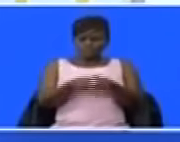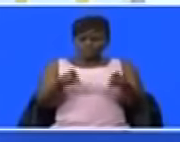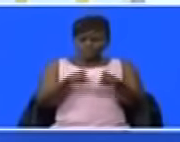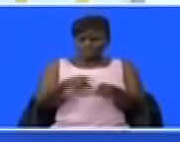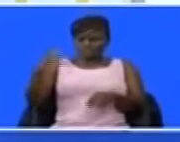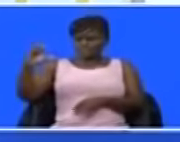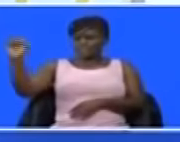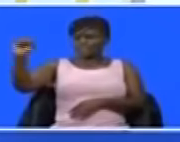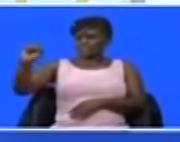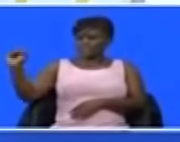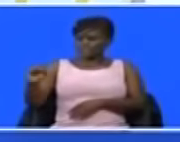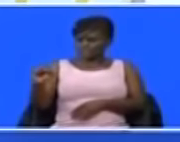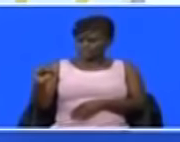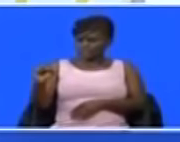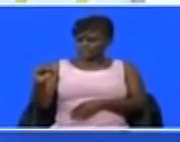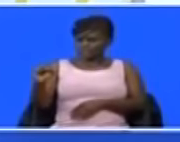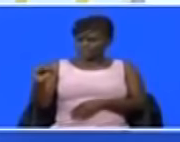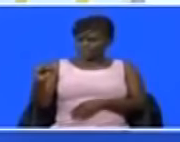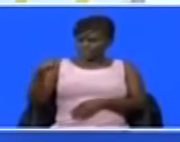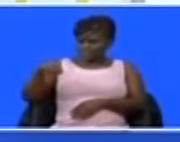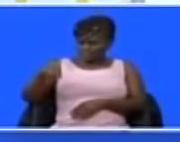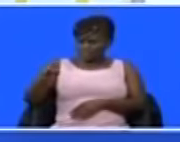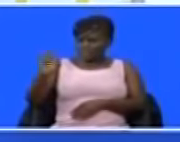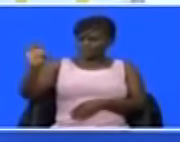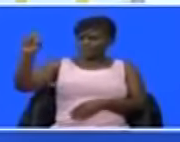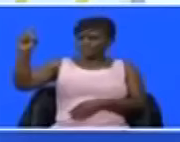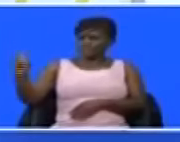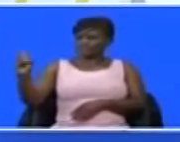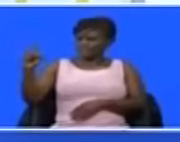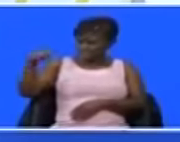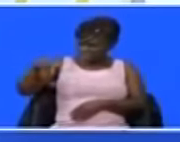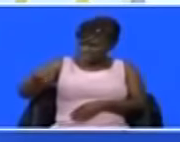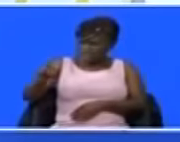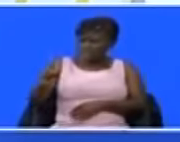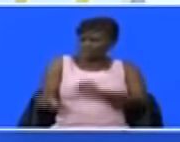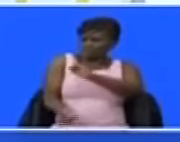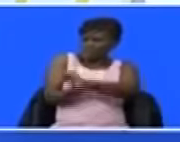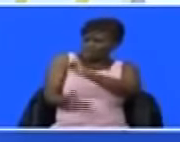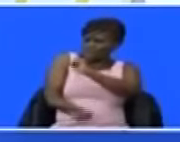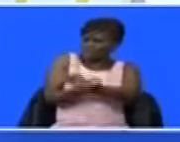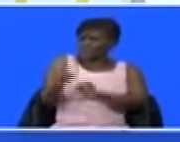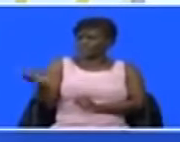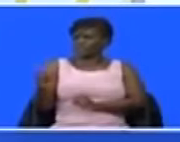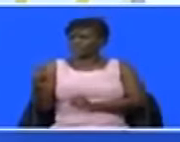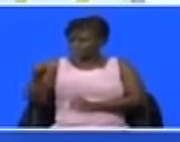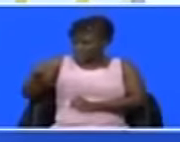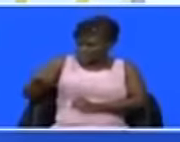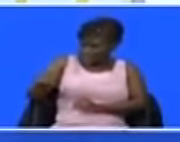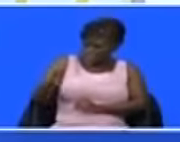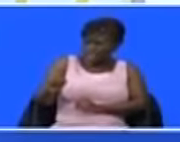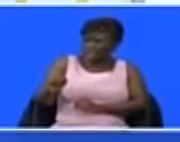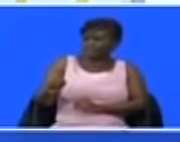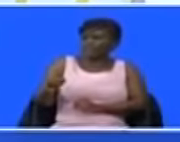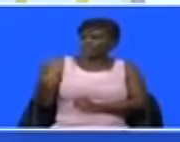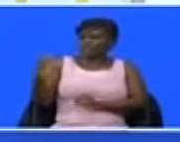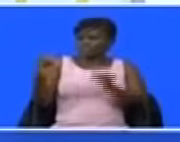cabinet secretaries, as you know, are the executive. They are the ones who advise the president. They are the ones who appear in the